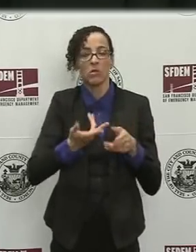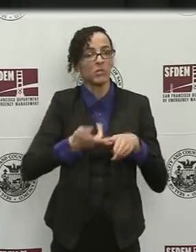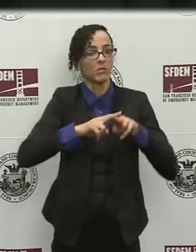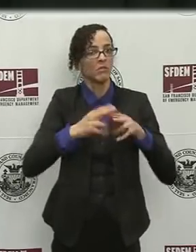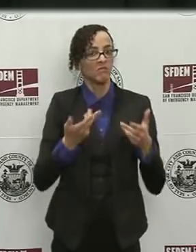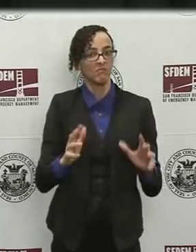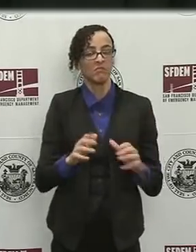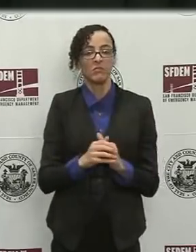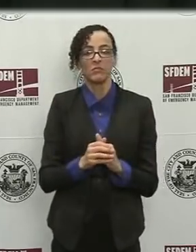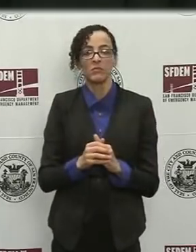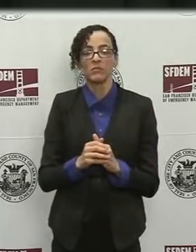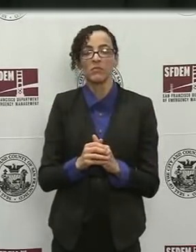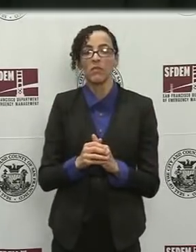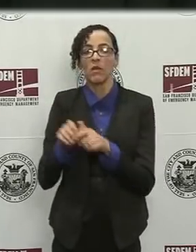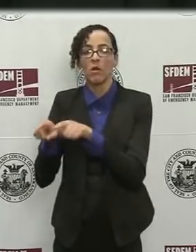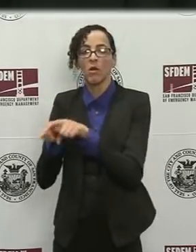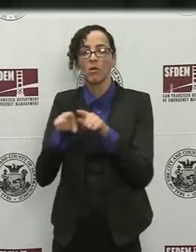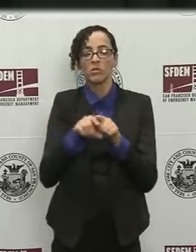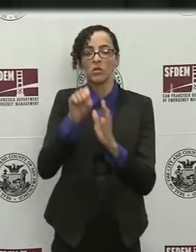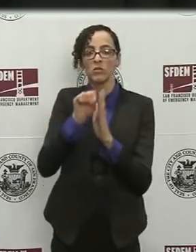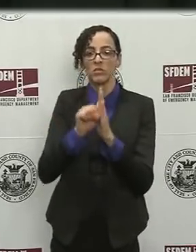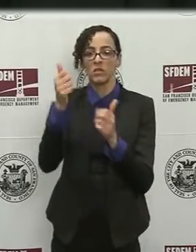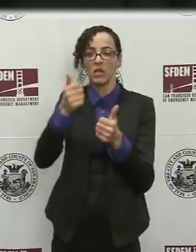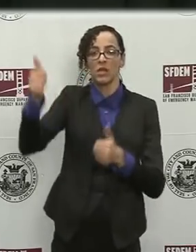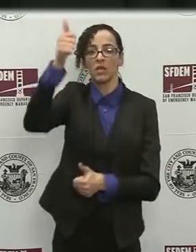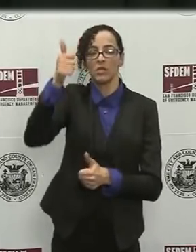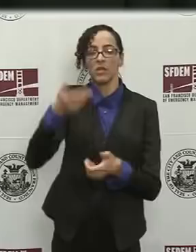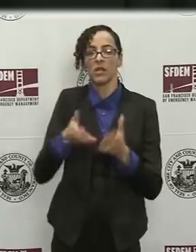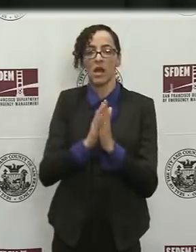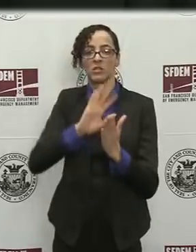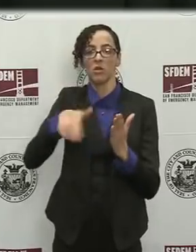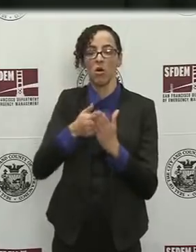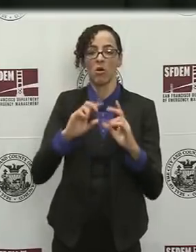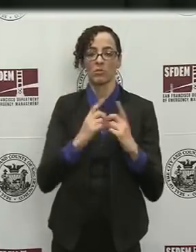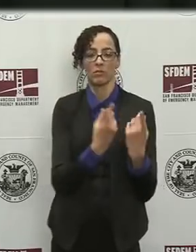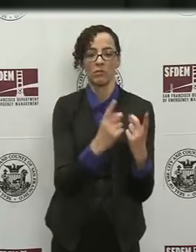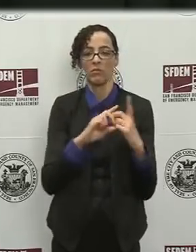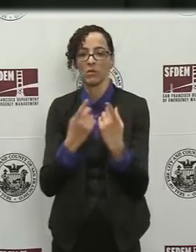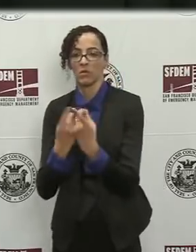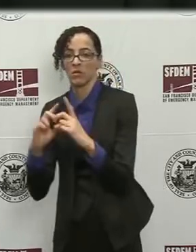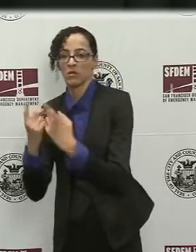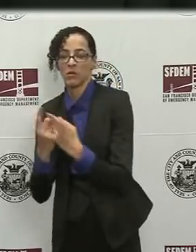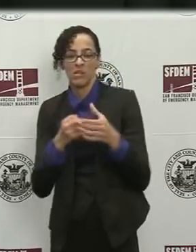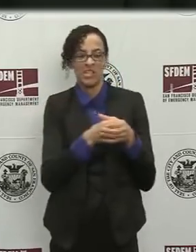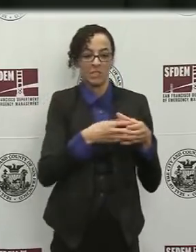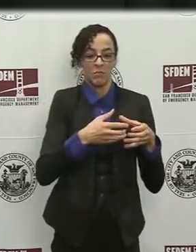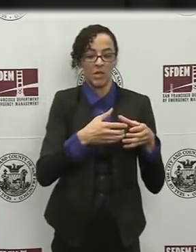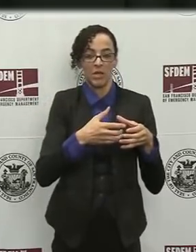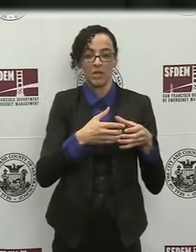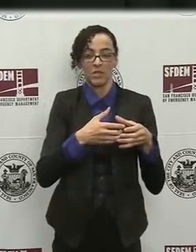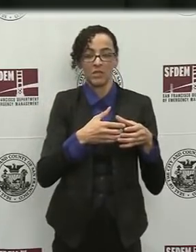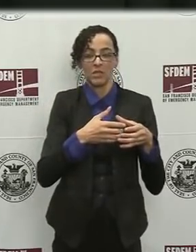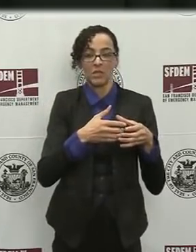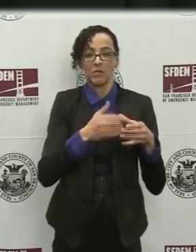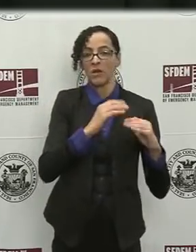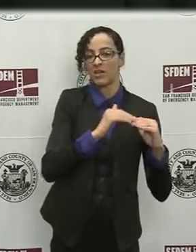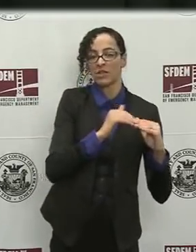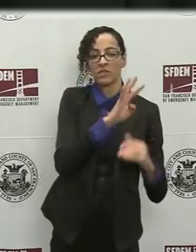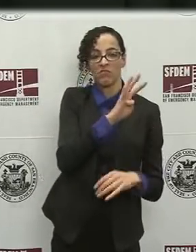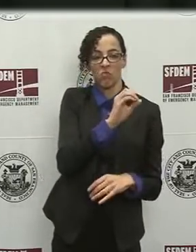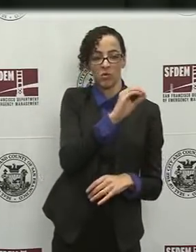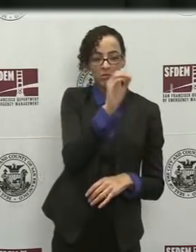that all jurisdictions expand their capacity by at least 40%. By working together